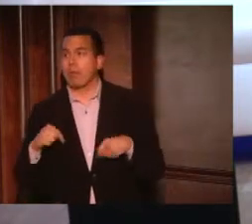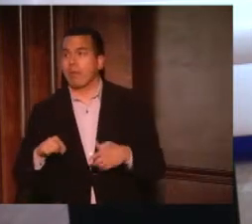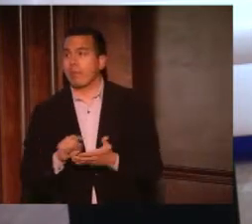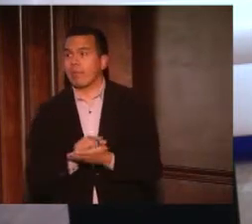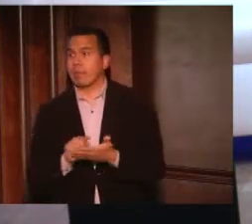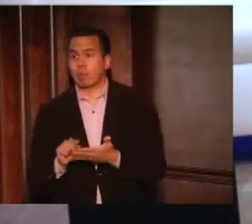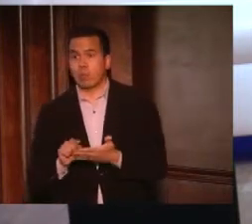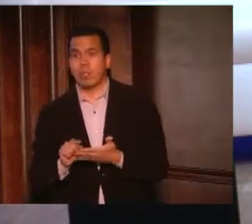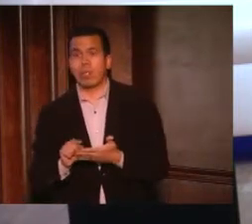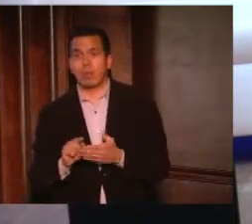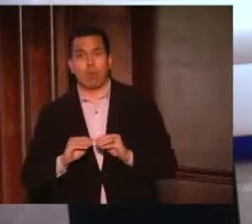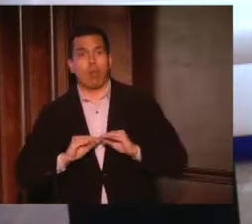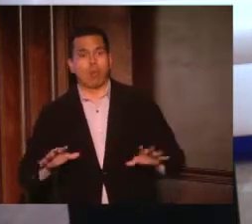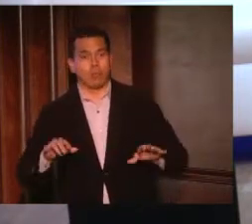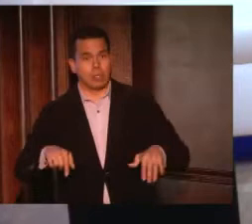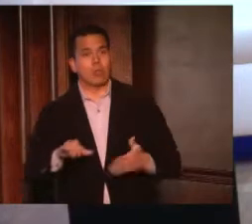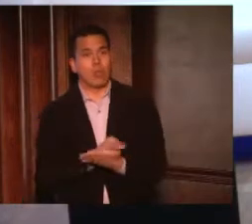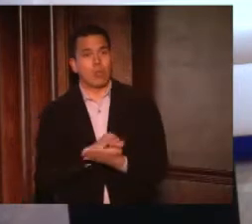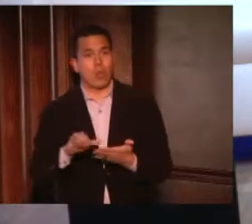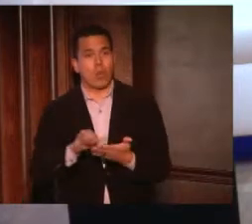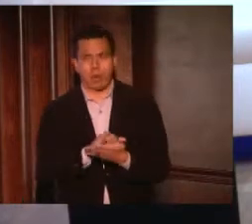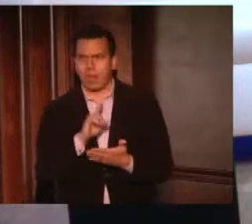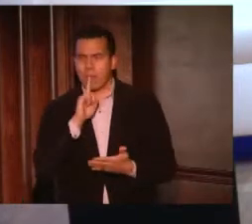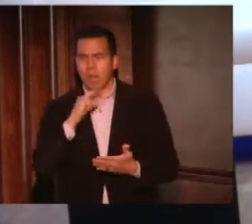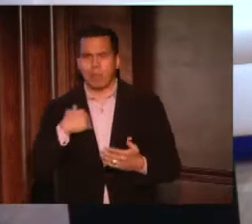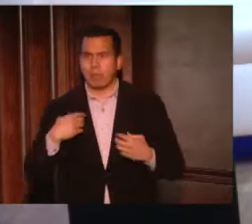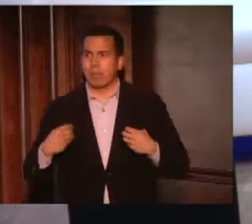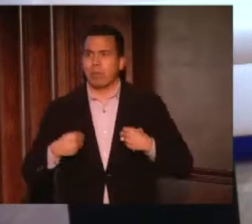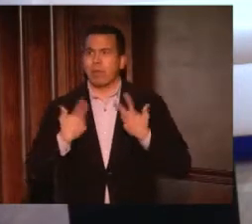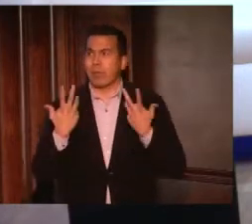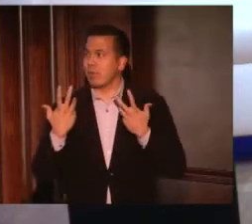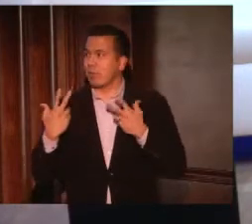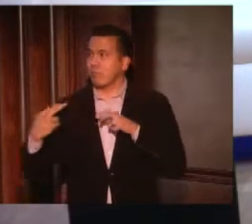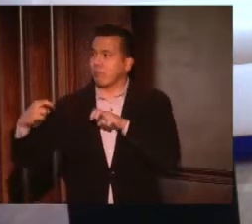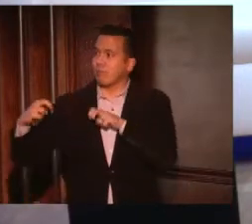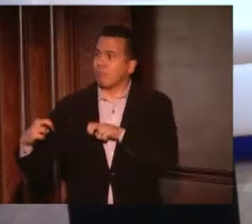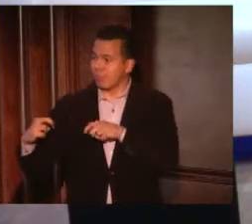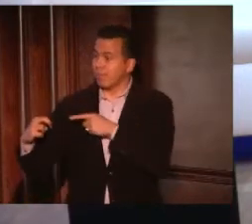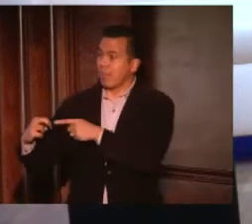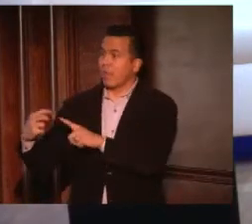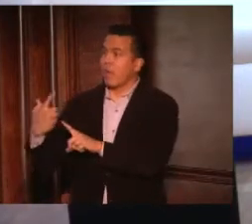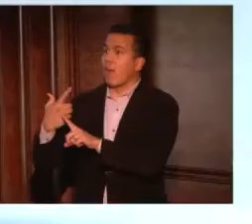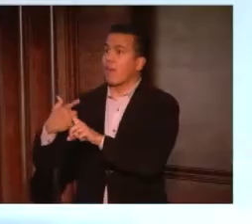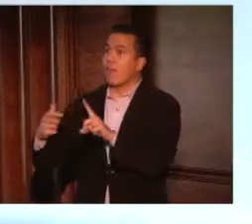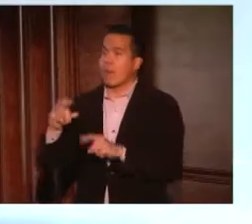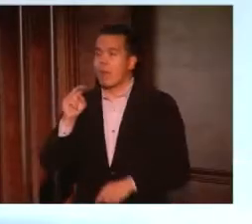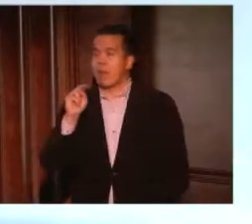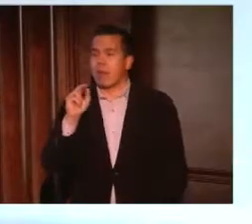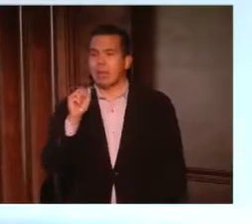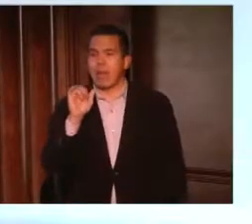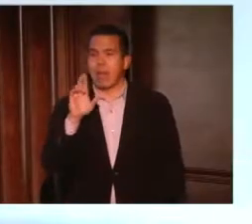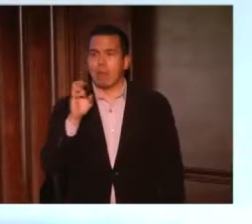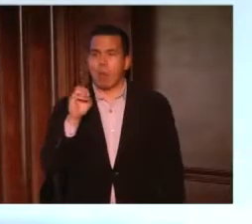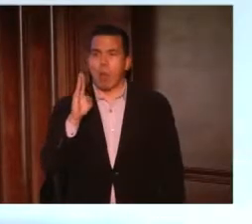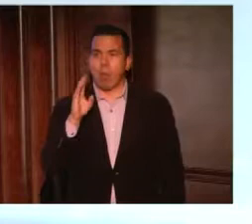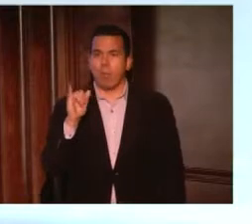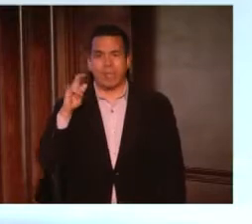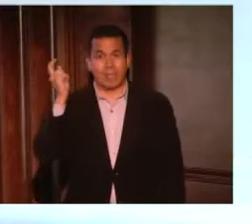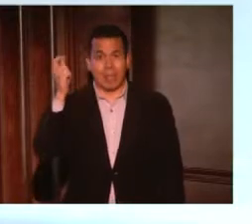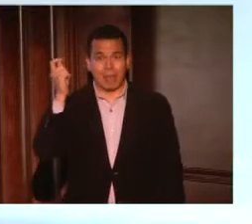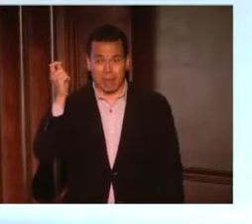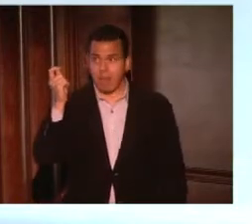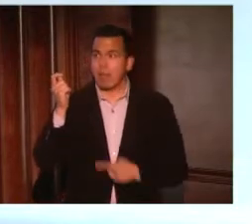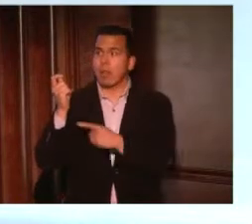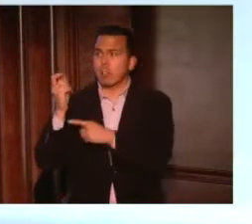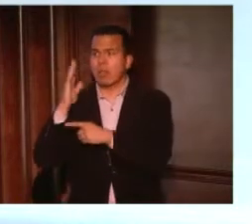in New York. And I'm delighted to have SITAWA WAFULA here, all the way from Nairobi, Kenya, who will be speaking